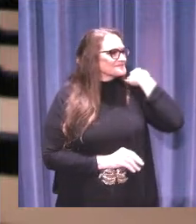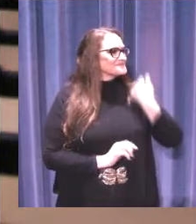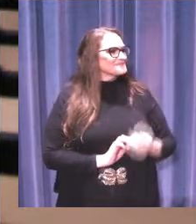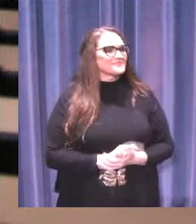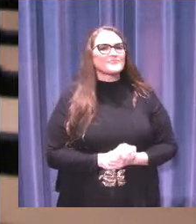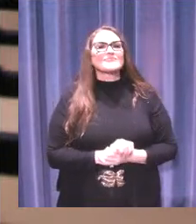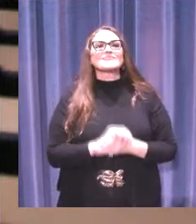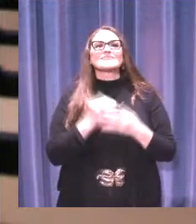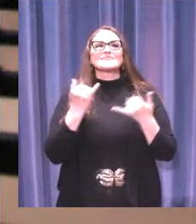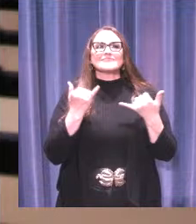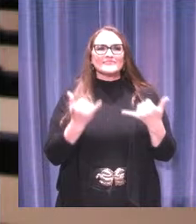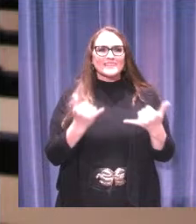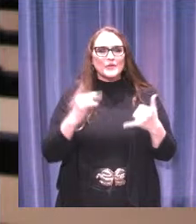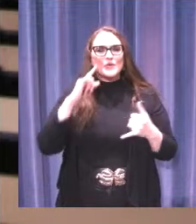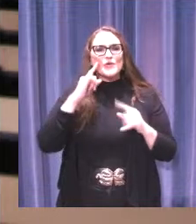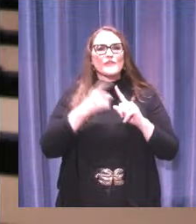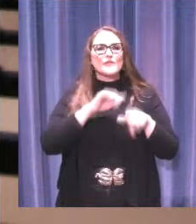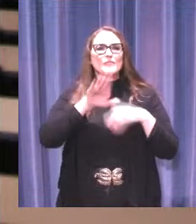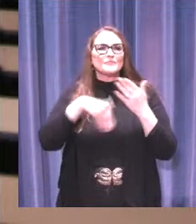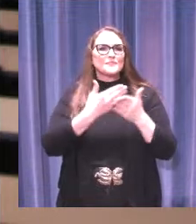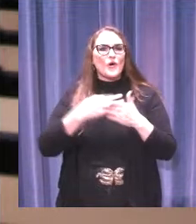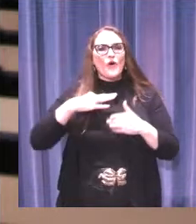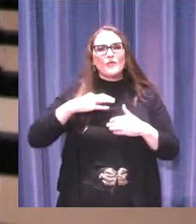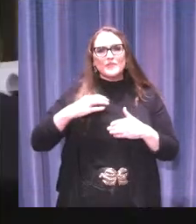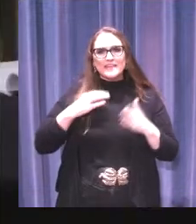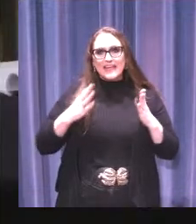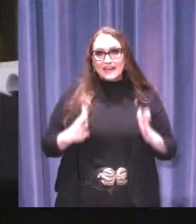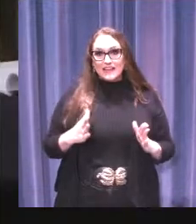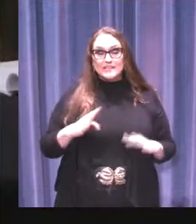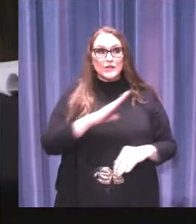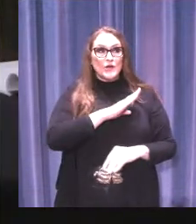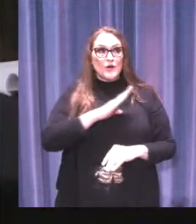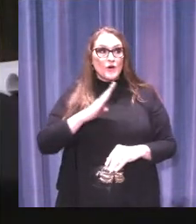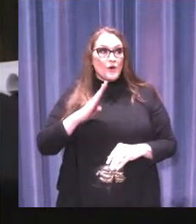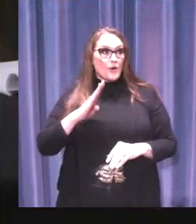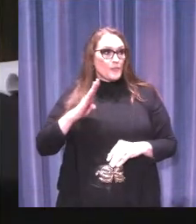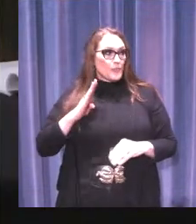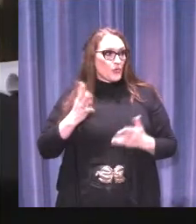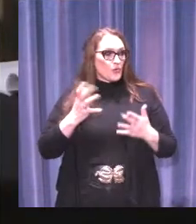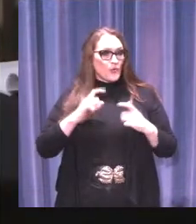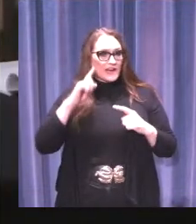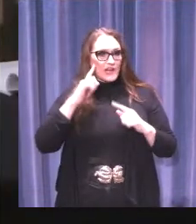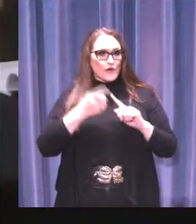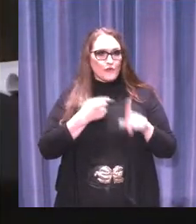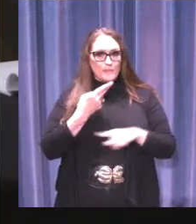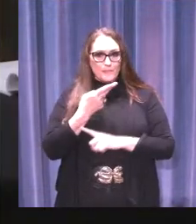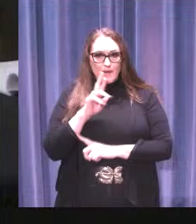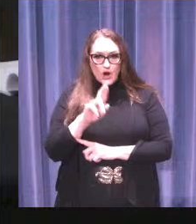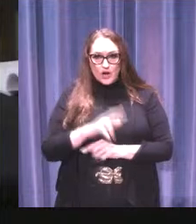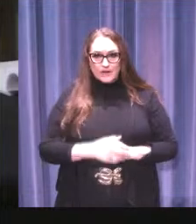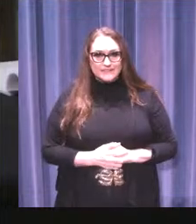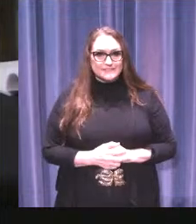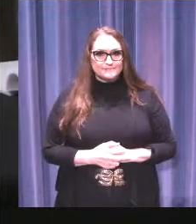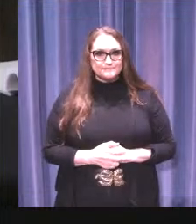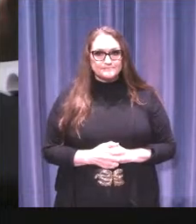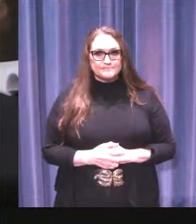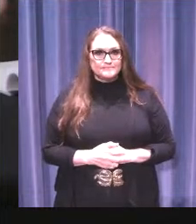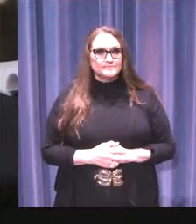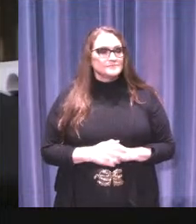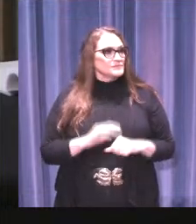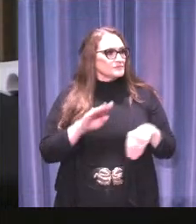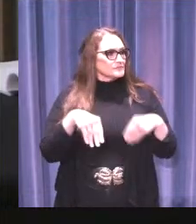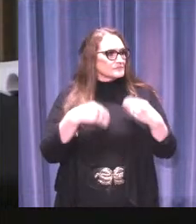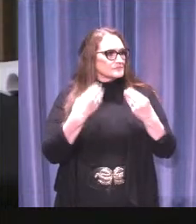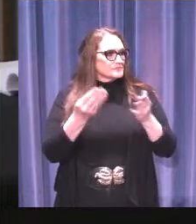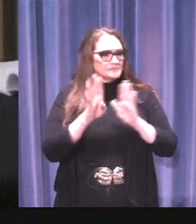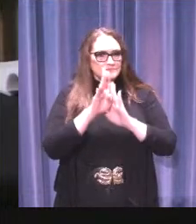Now that we've heard from the candidates, does the board wish to hear from the HR to give a